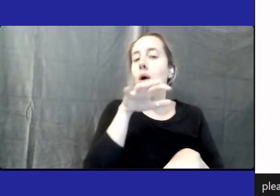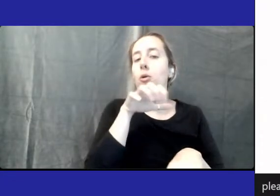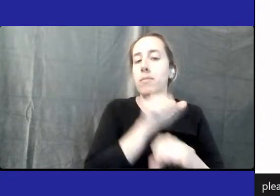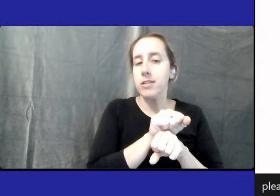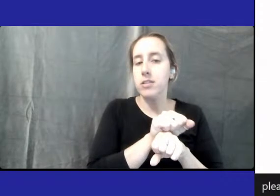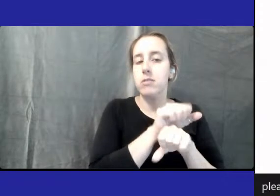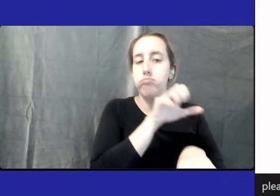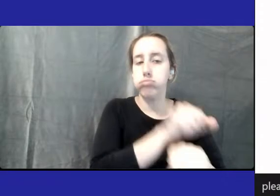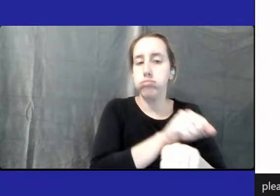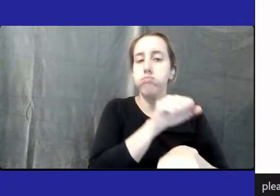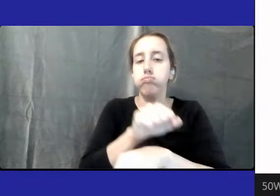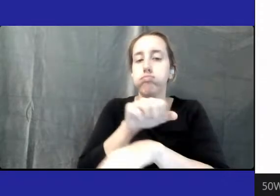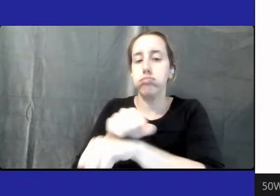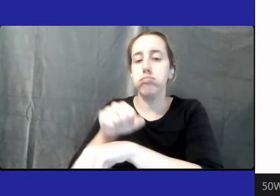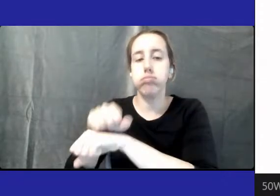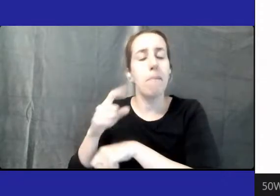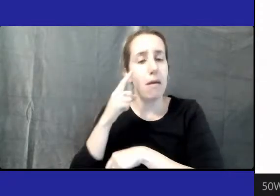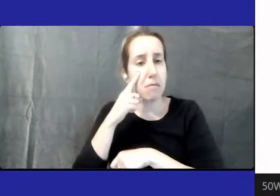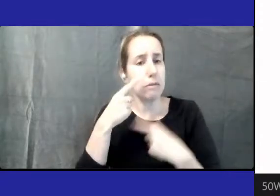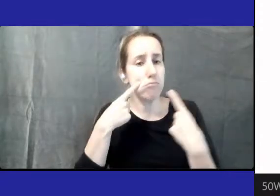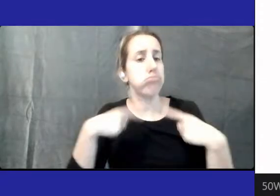well received. 818